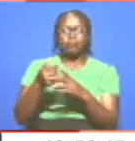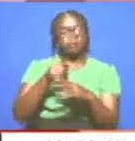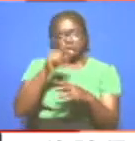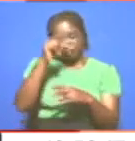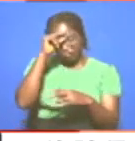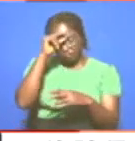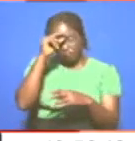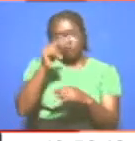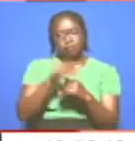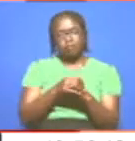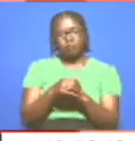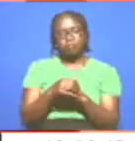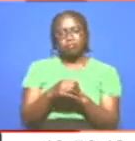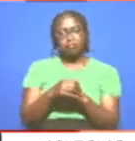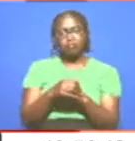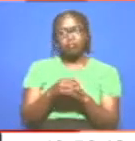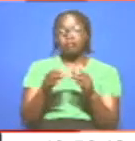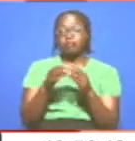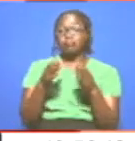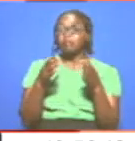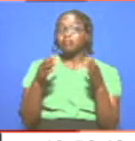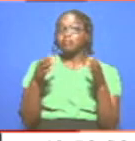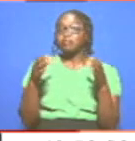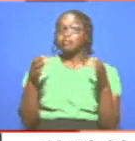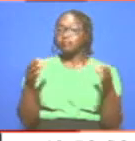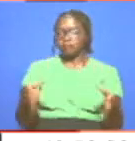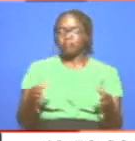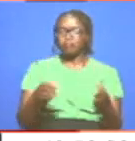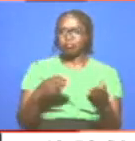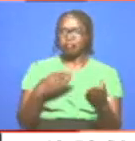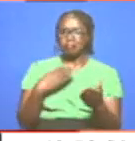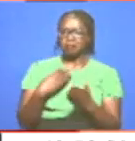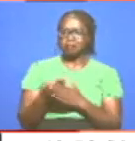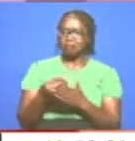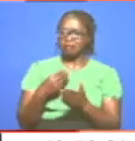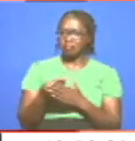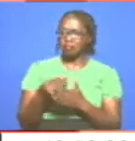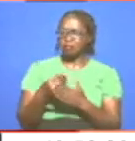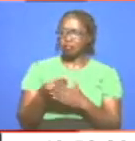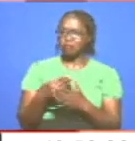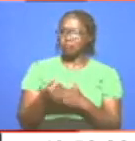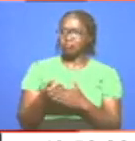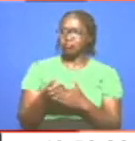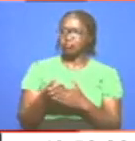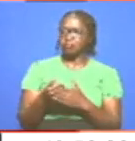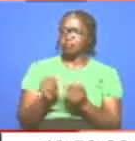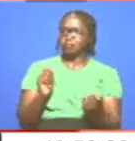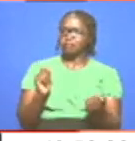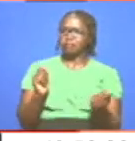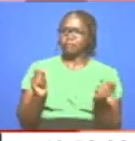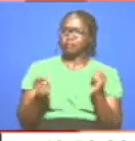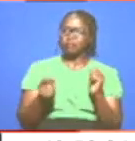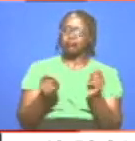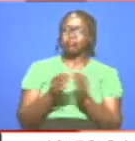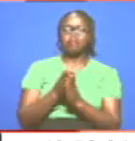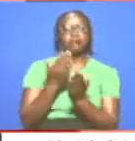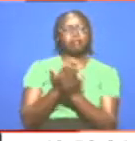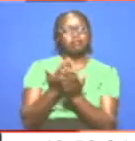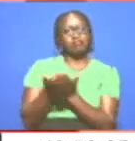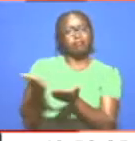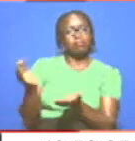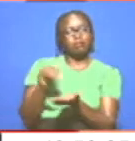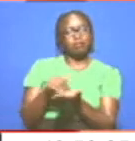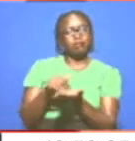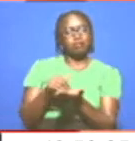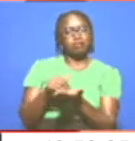said, big, huge plus sign for Amina Mwande. She's turned it around. And you're pleading to her again. She